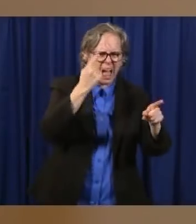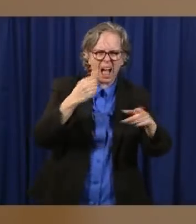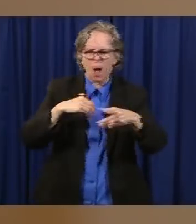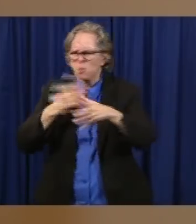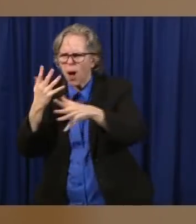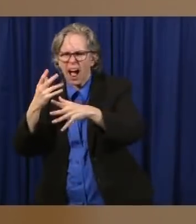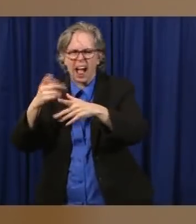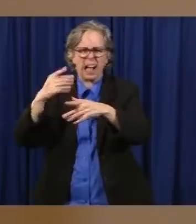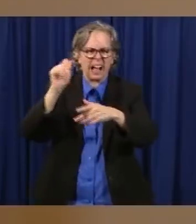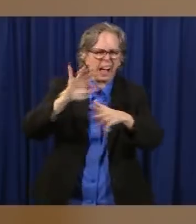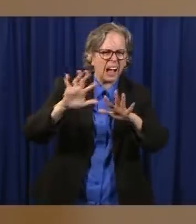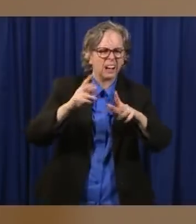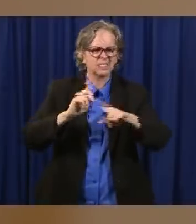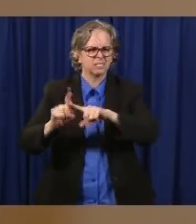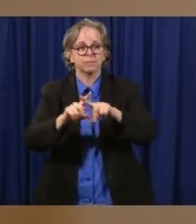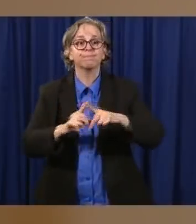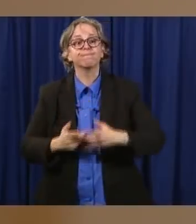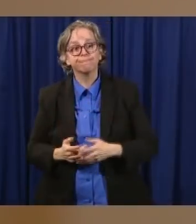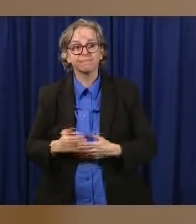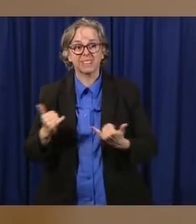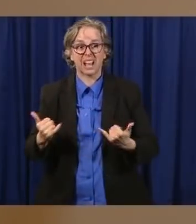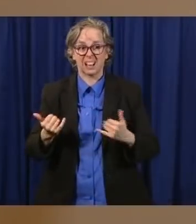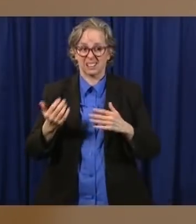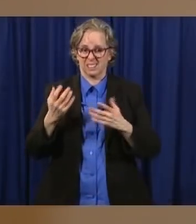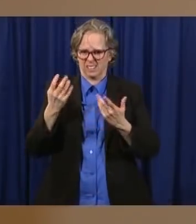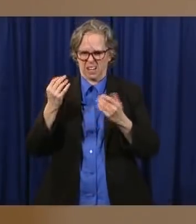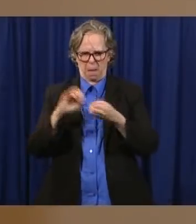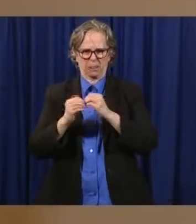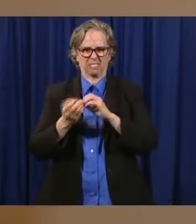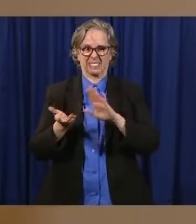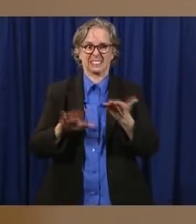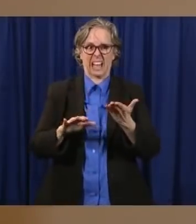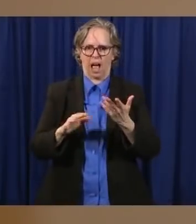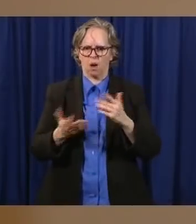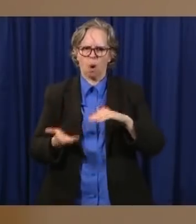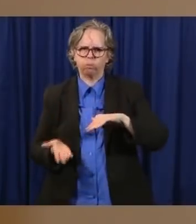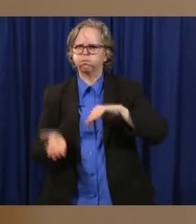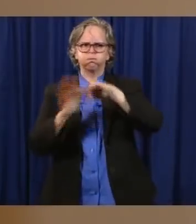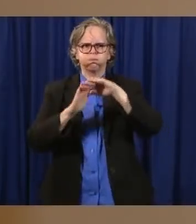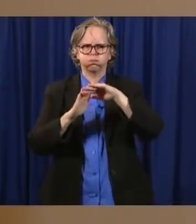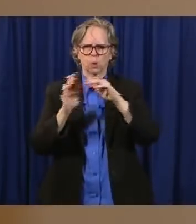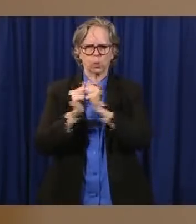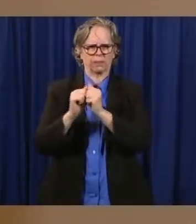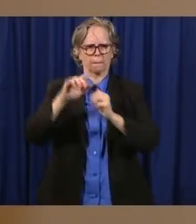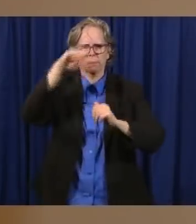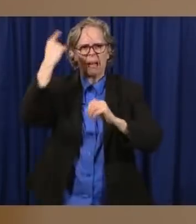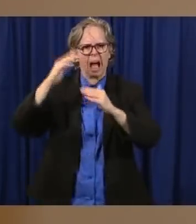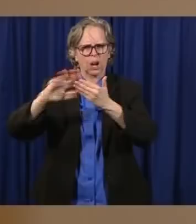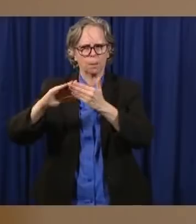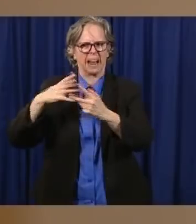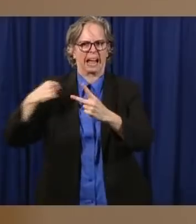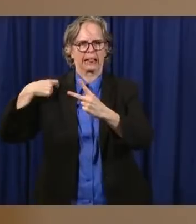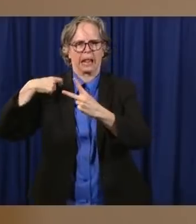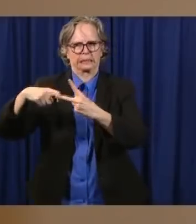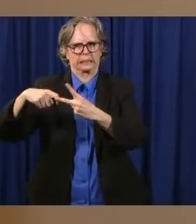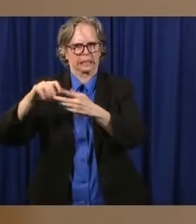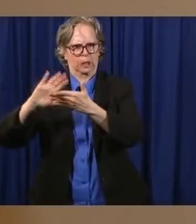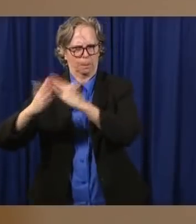the African American and Latino communities, and I'd love you to share more about why you think this may be the